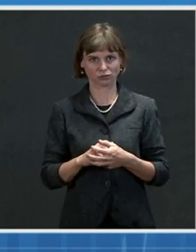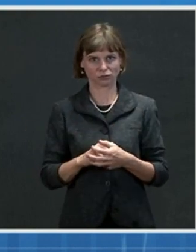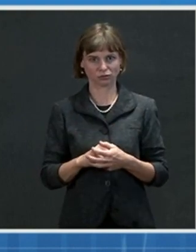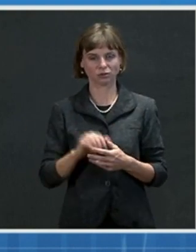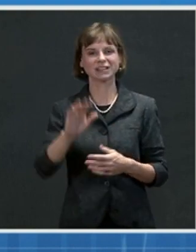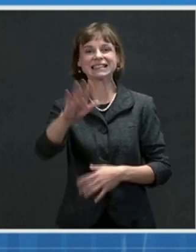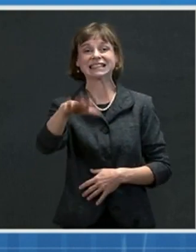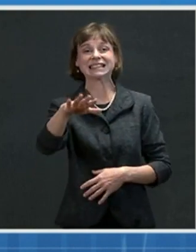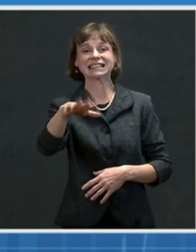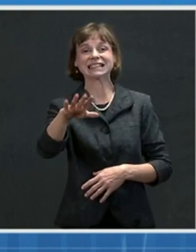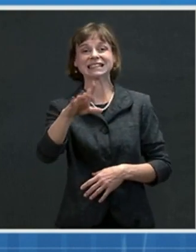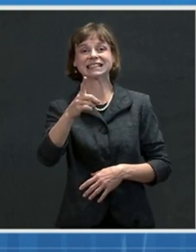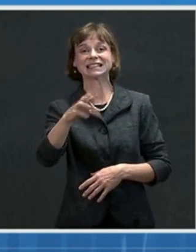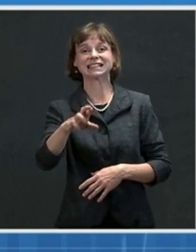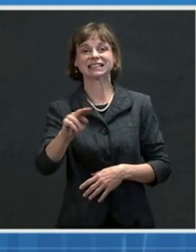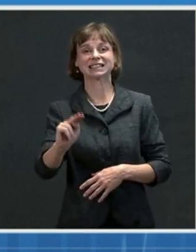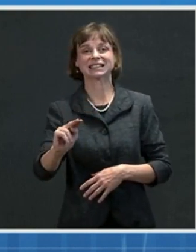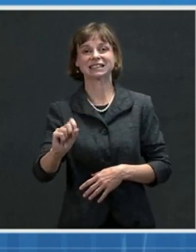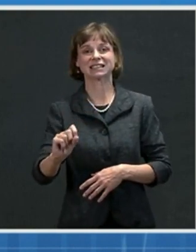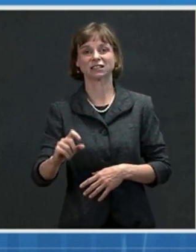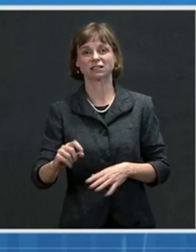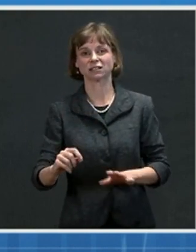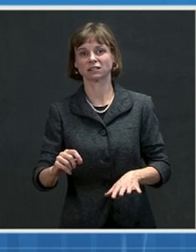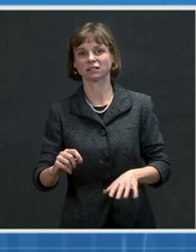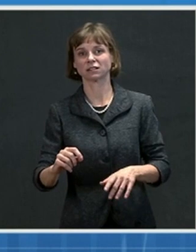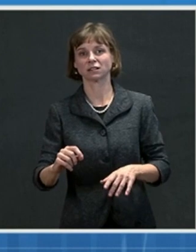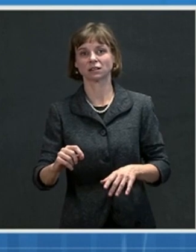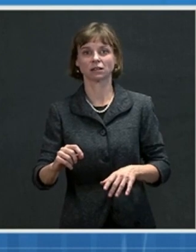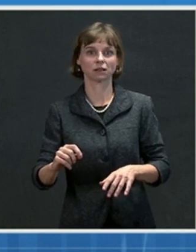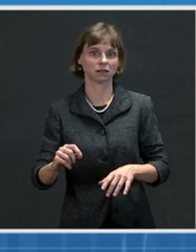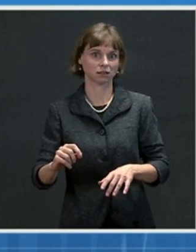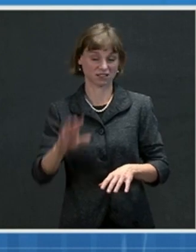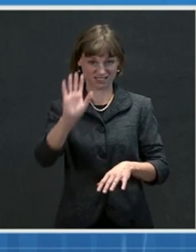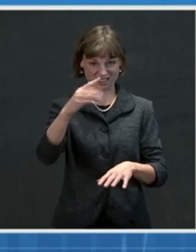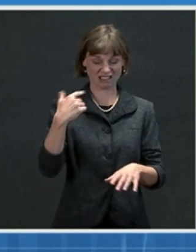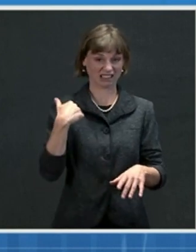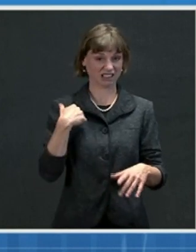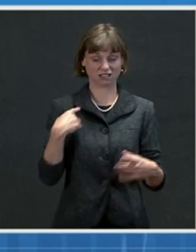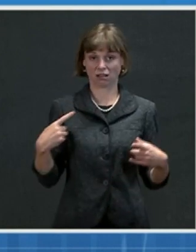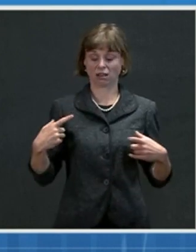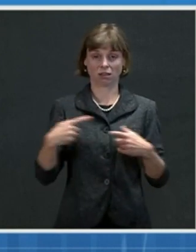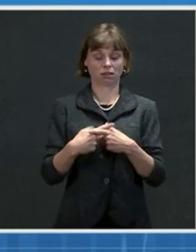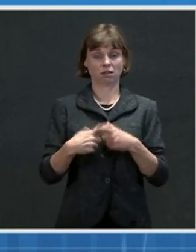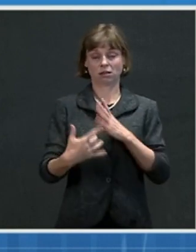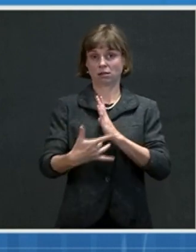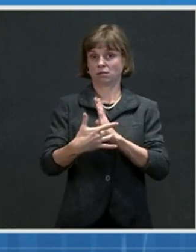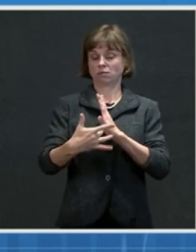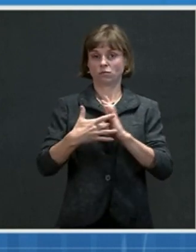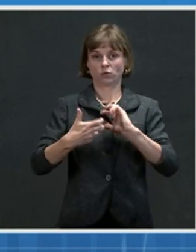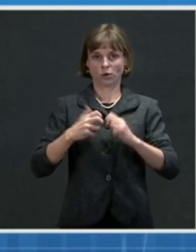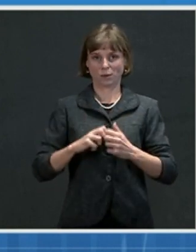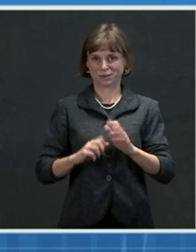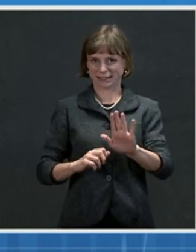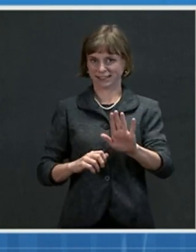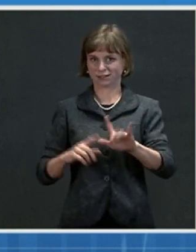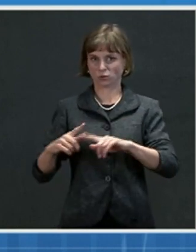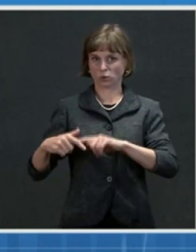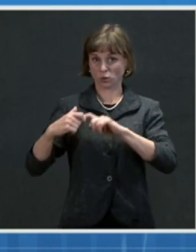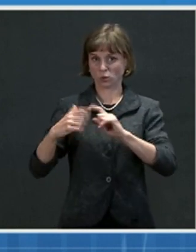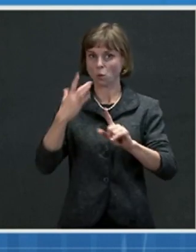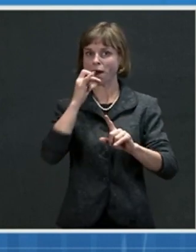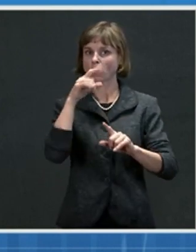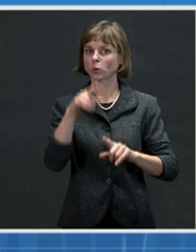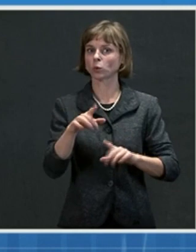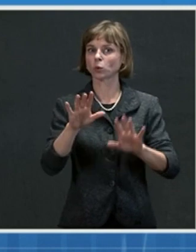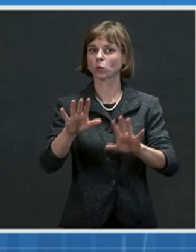Dr. Nunes. So I just want to issue congratulations to all of the individuals. We're having a little bit of technical difficulty. Why don't we do this? Why don't we